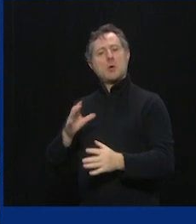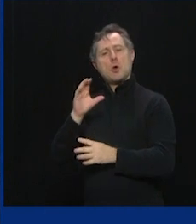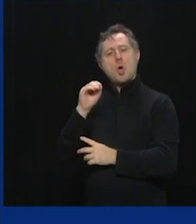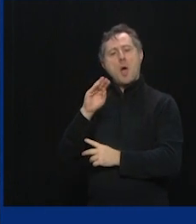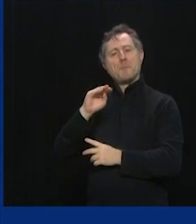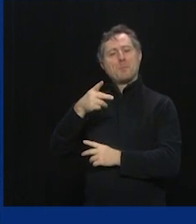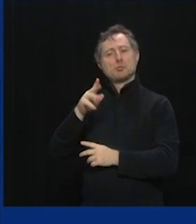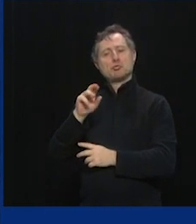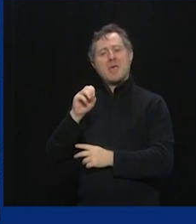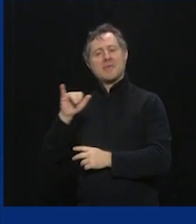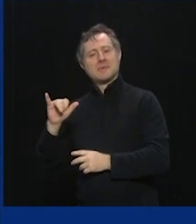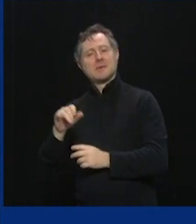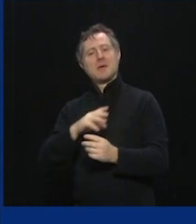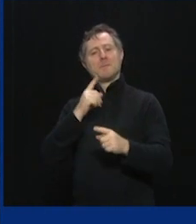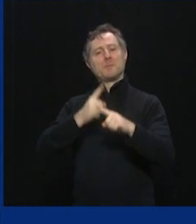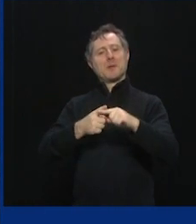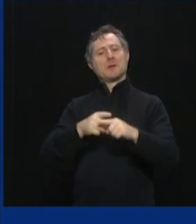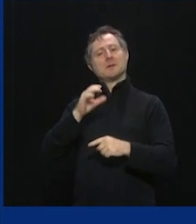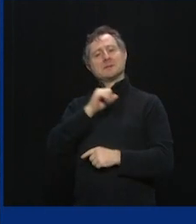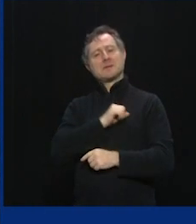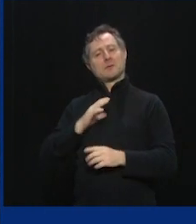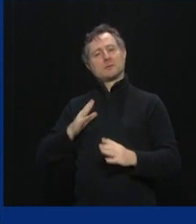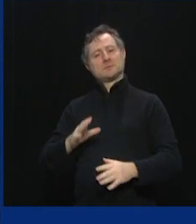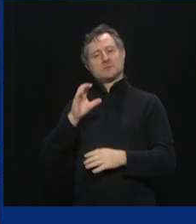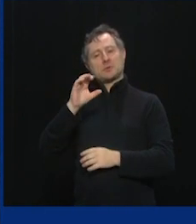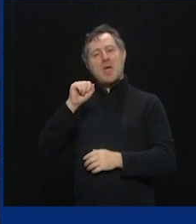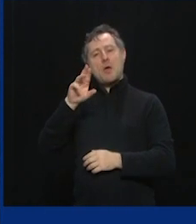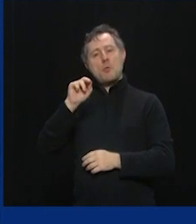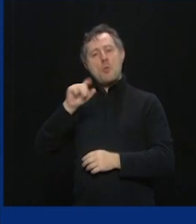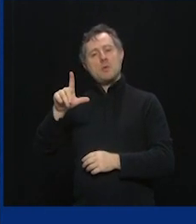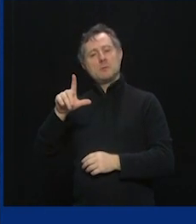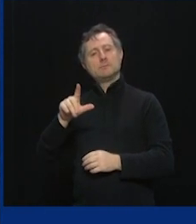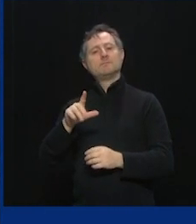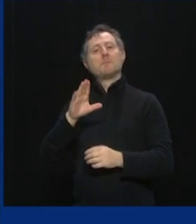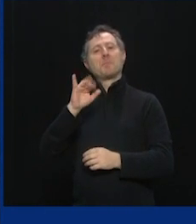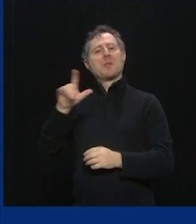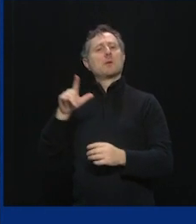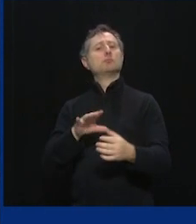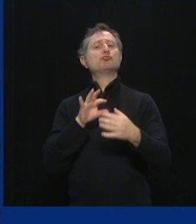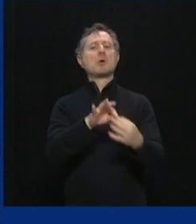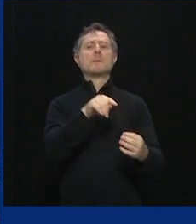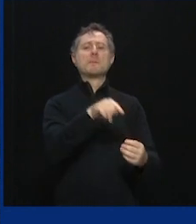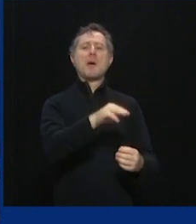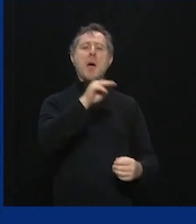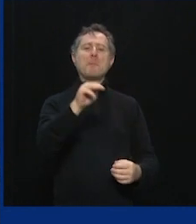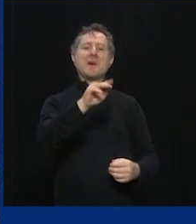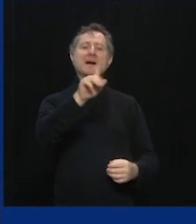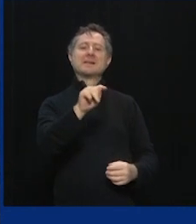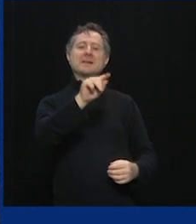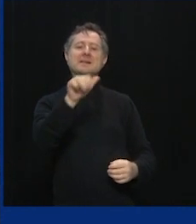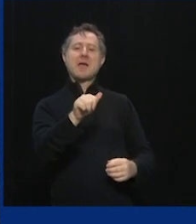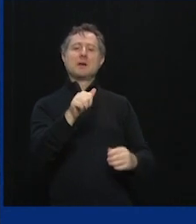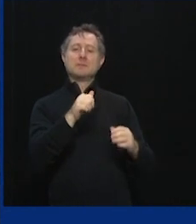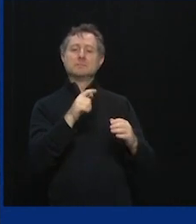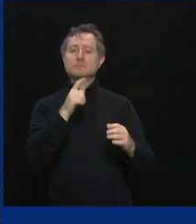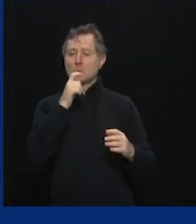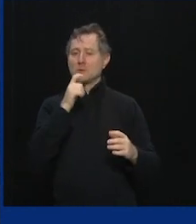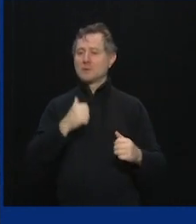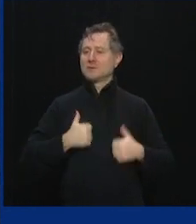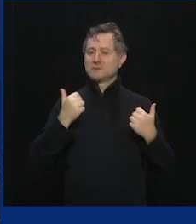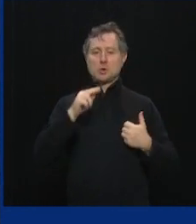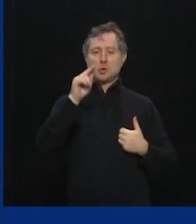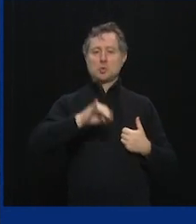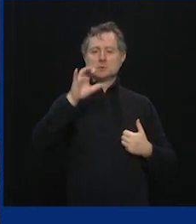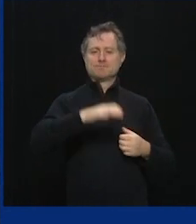Robert Carroll, and that is related to the MTA. Everybody who lives in the New York City metropolitan area cares about the